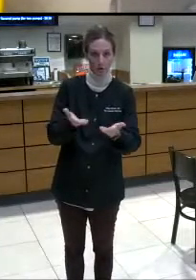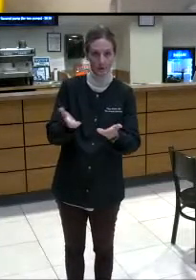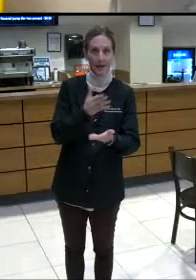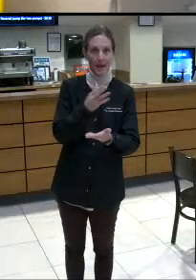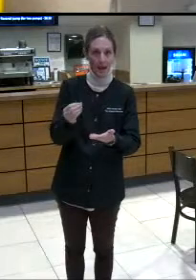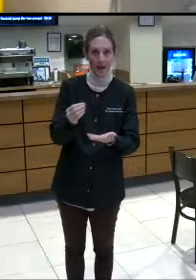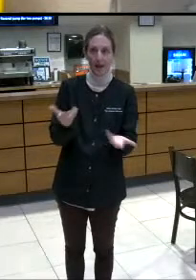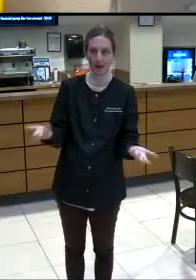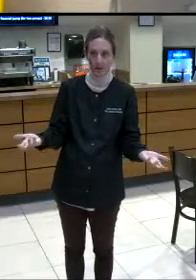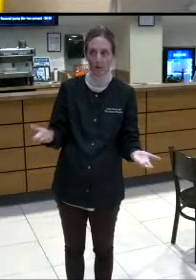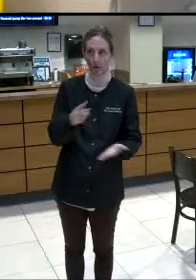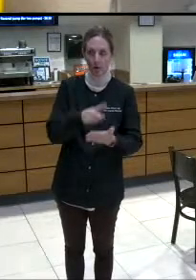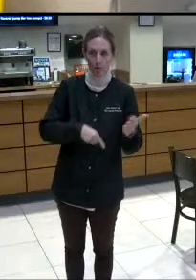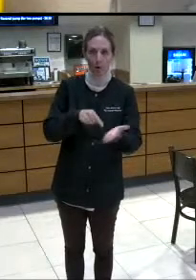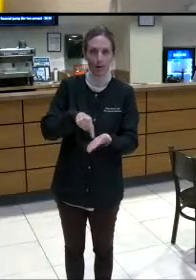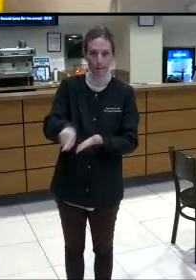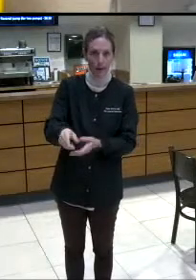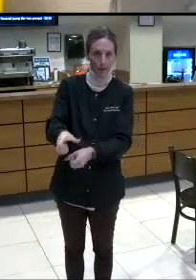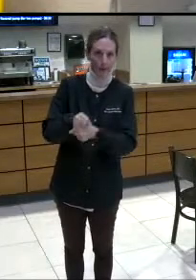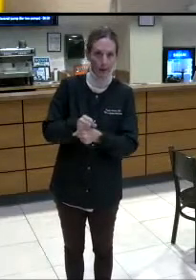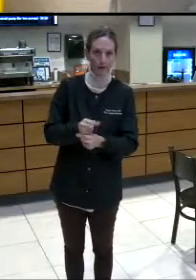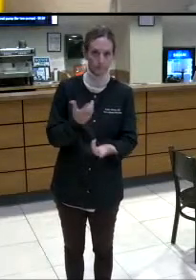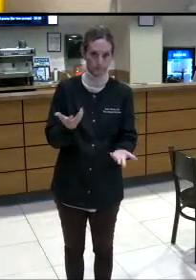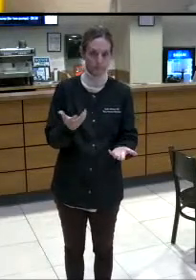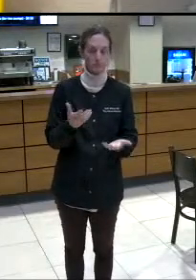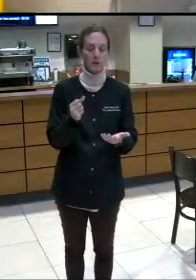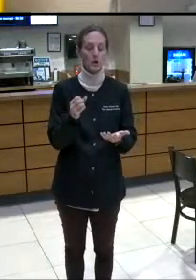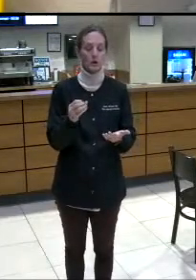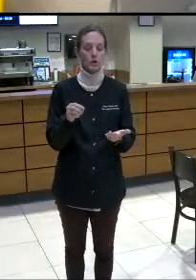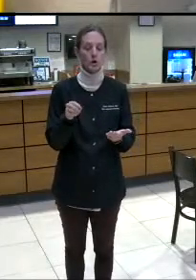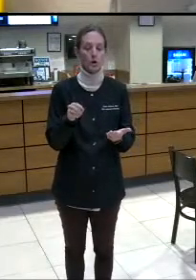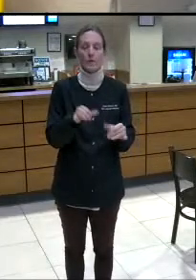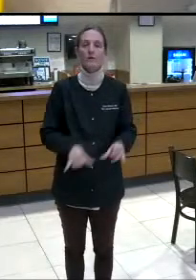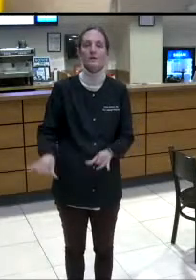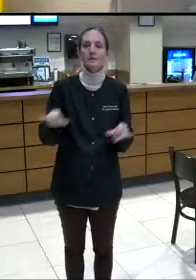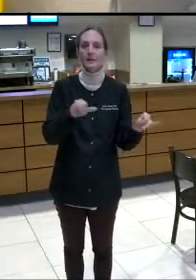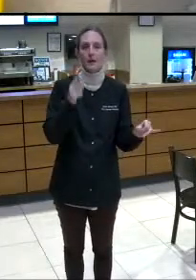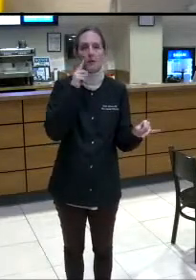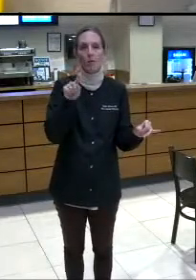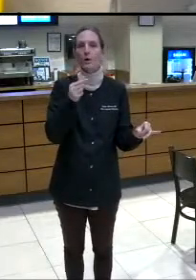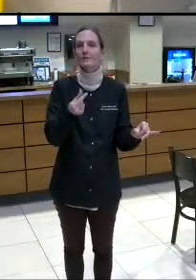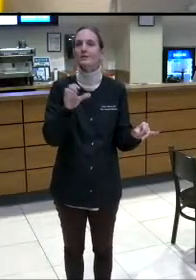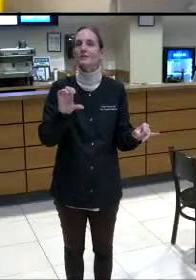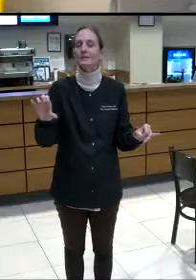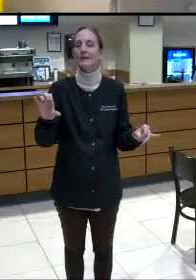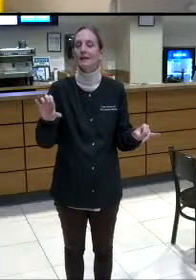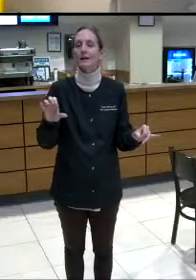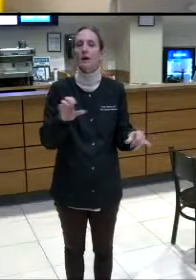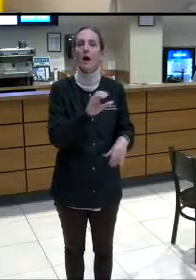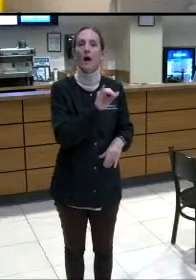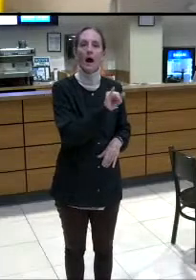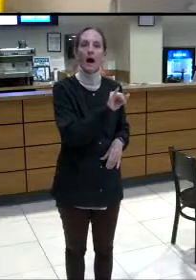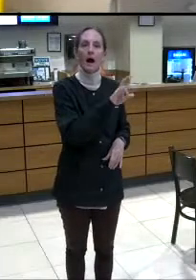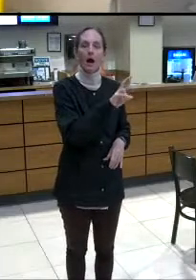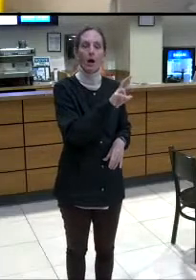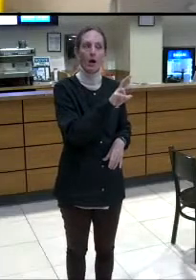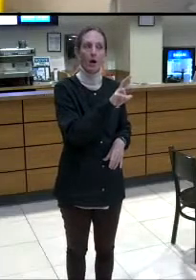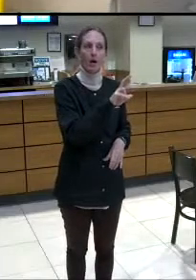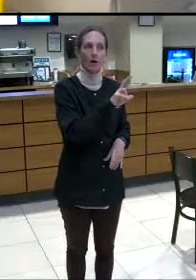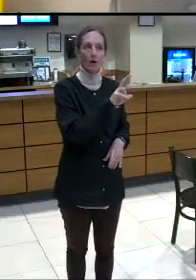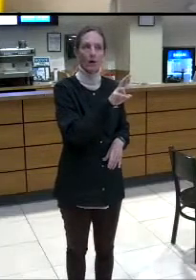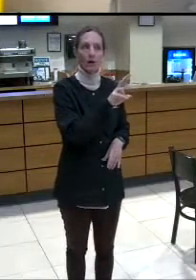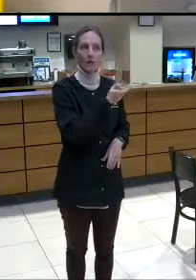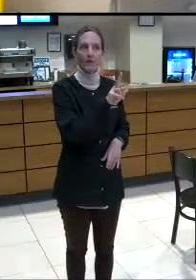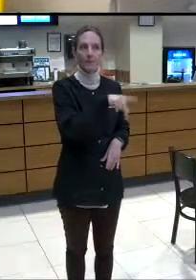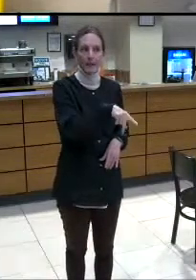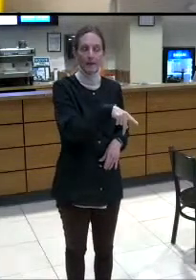buck. And that means that there's going to be there's a standard for GCC. There's also a standard for IIRP, and they